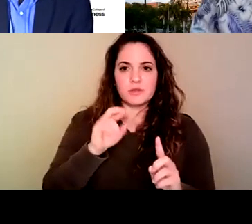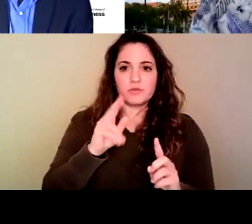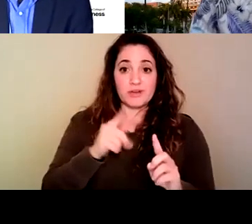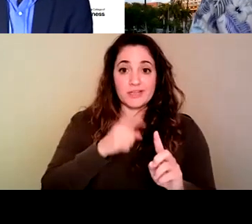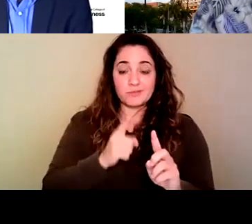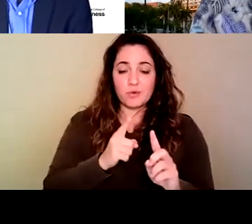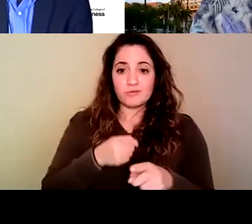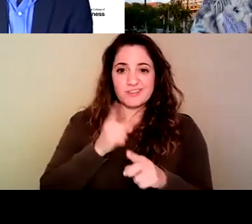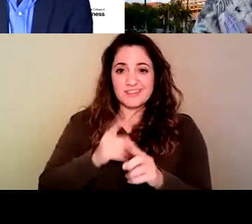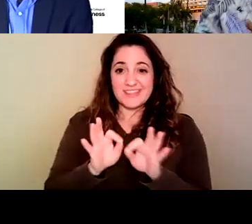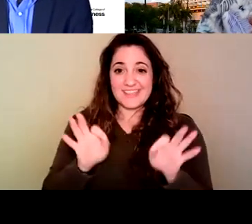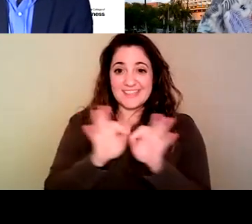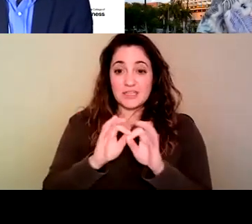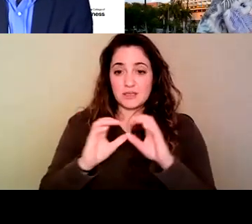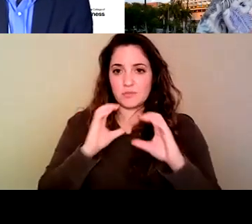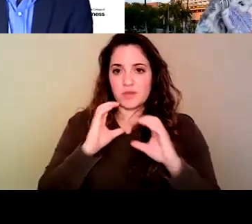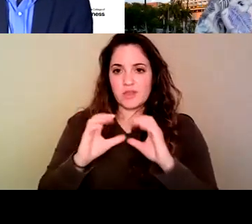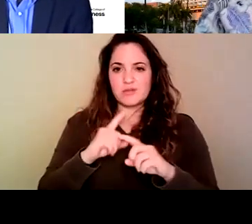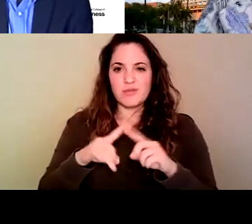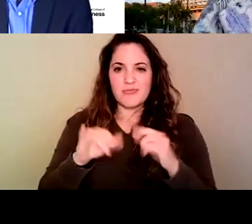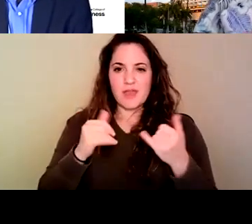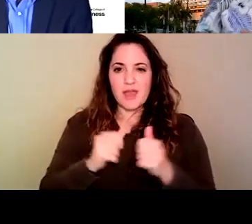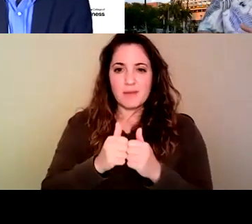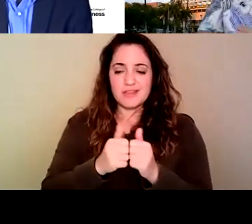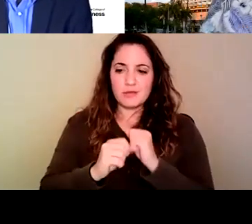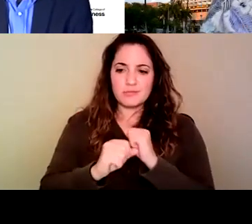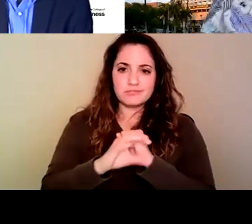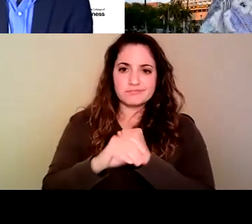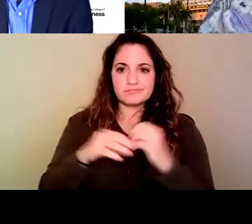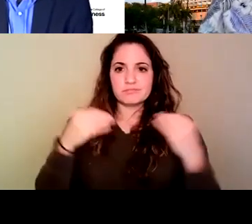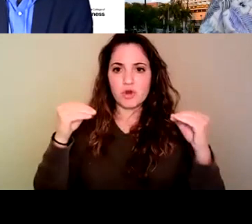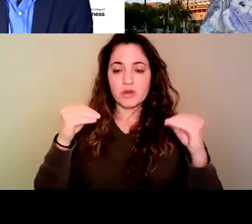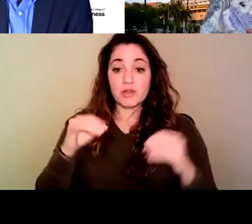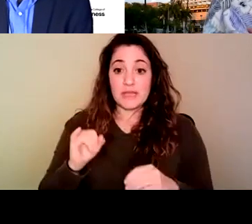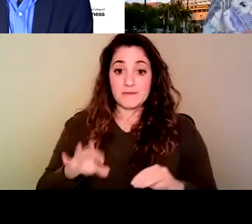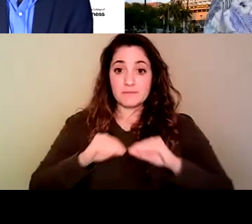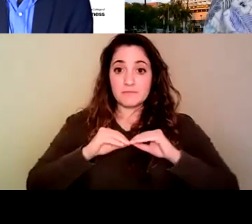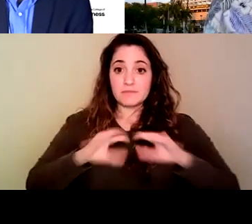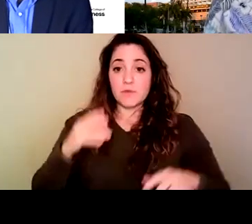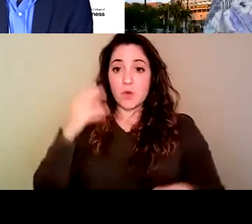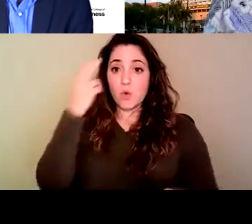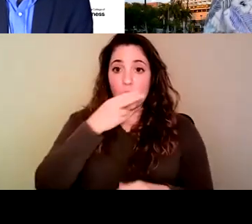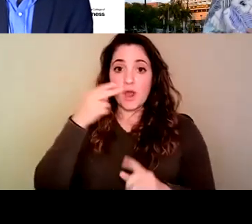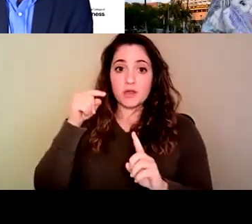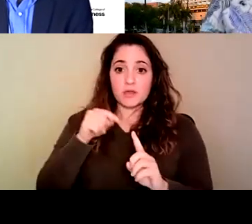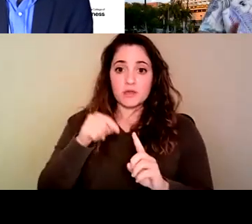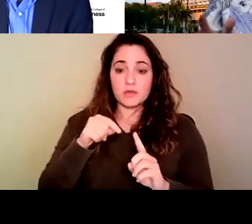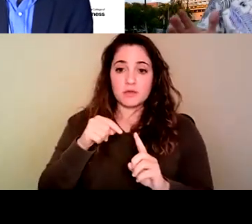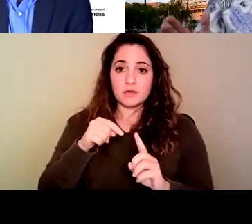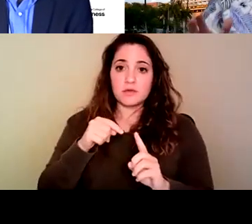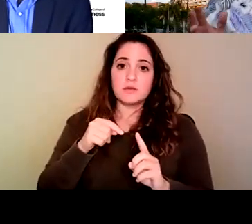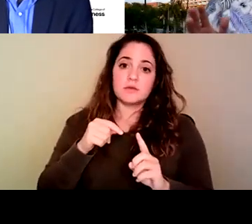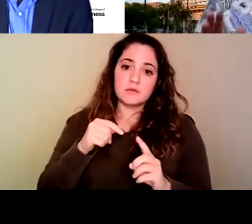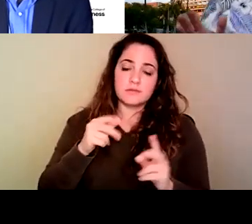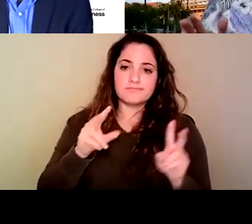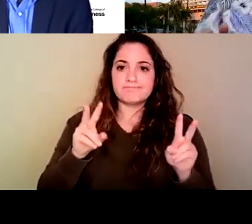communication in the form of marketing. Us, we're getting out the word that Hawaii is,